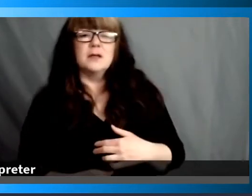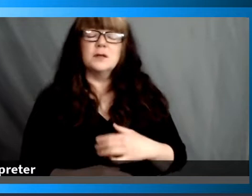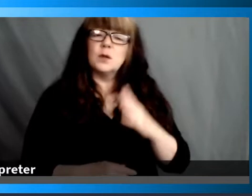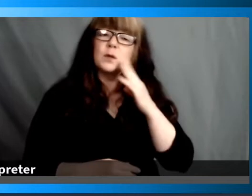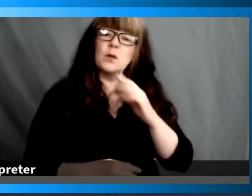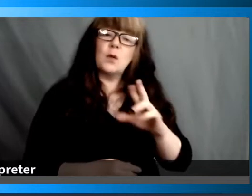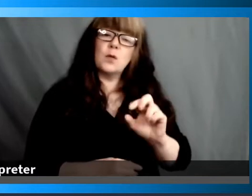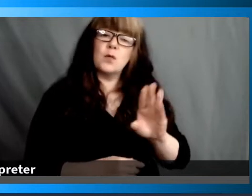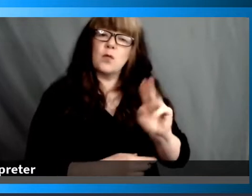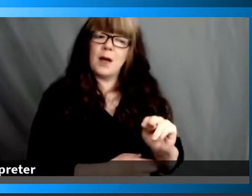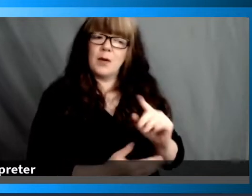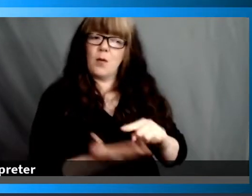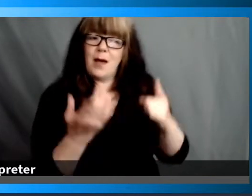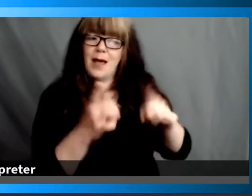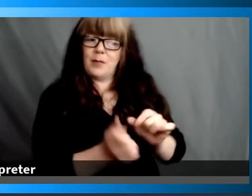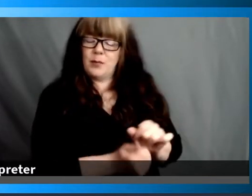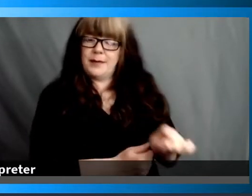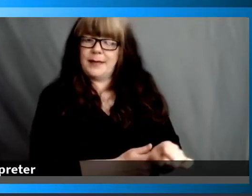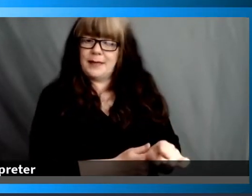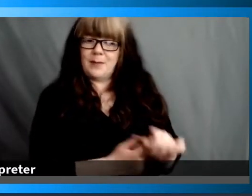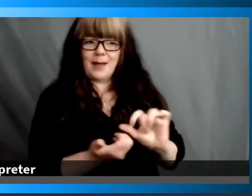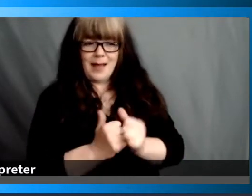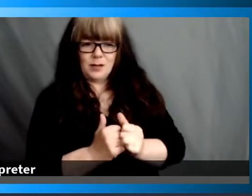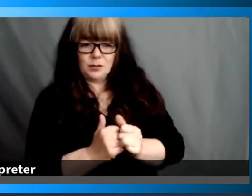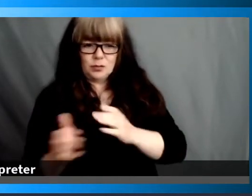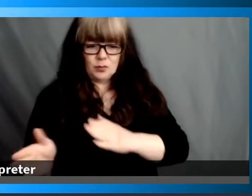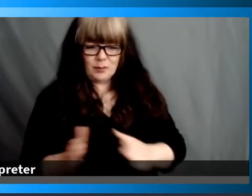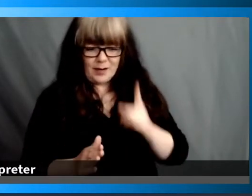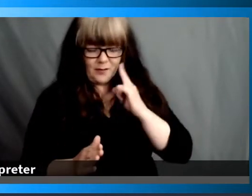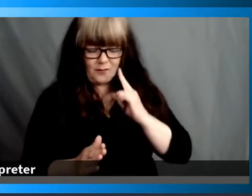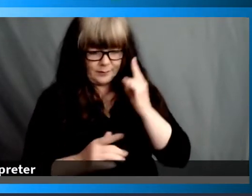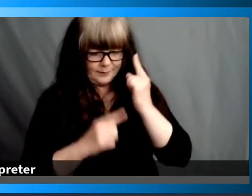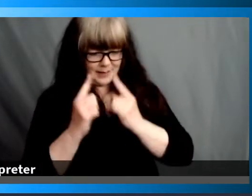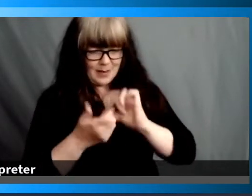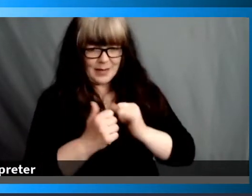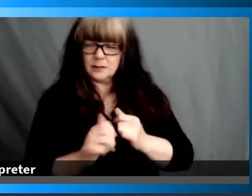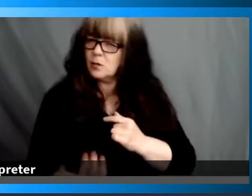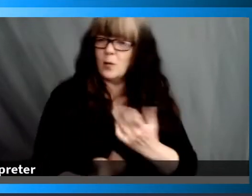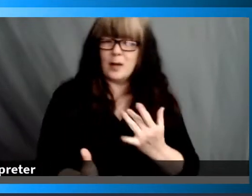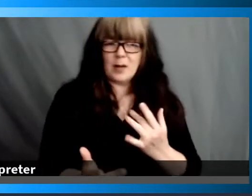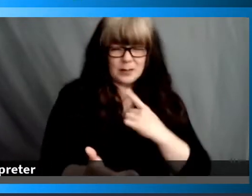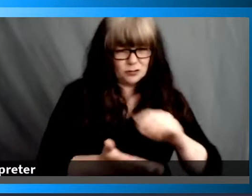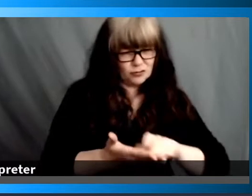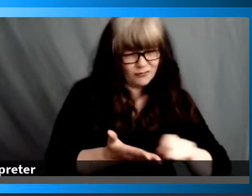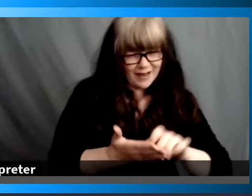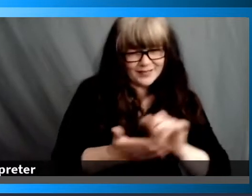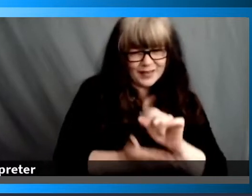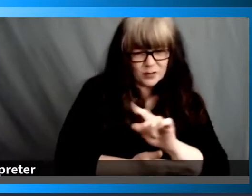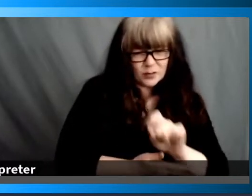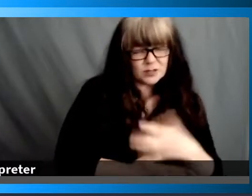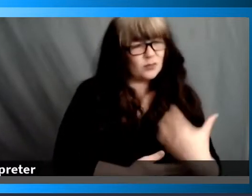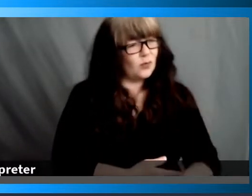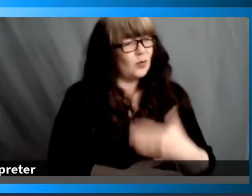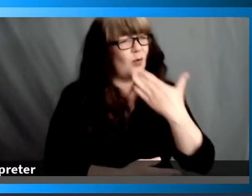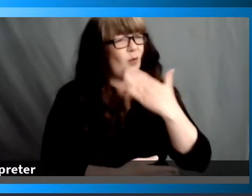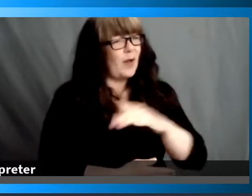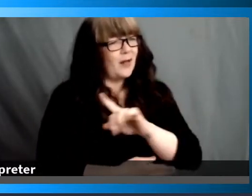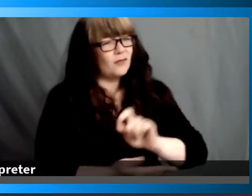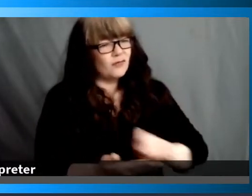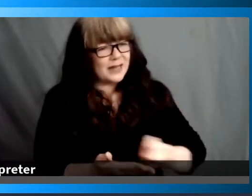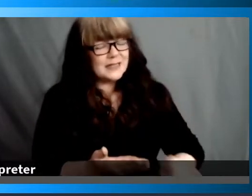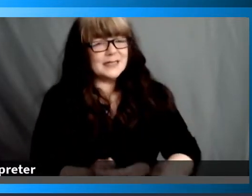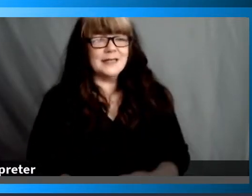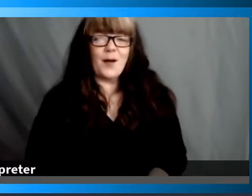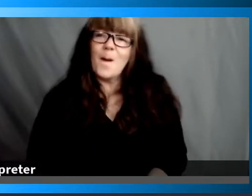character, what you'd have to go through? How'd you prepare? First off, did you write these questions? Wow, so well written, that question. Thank